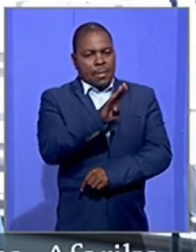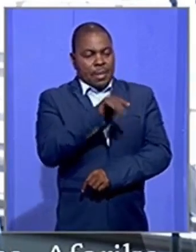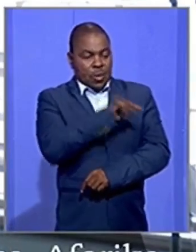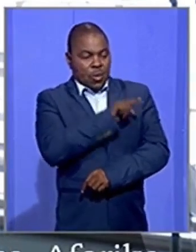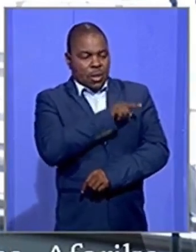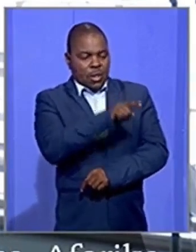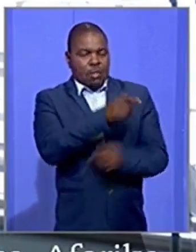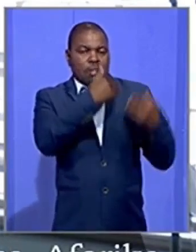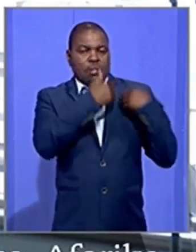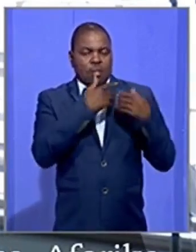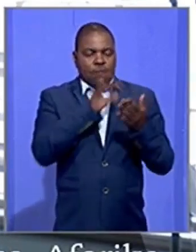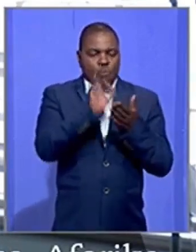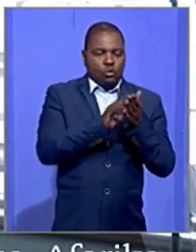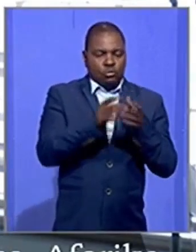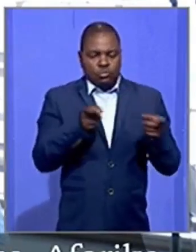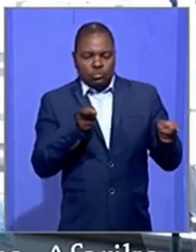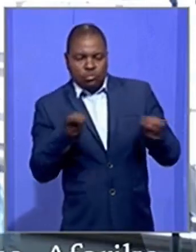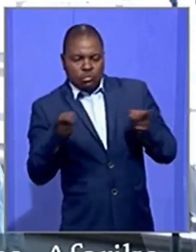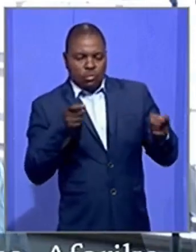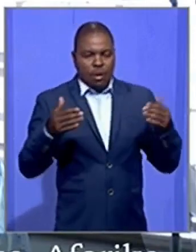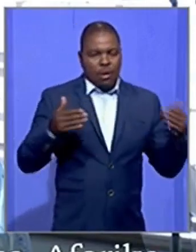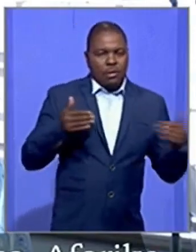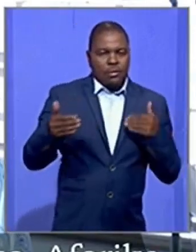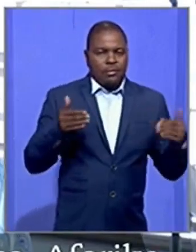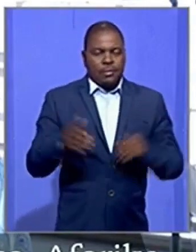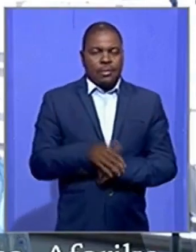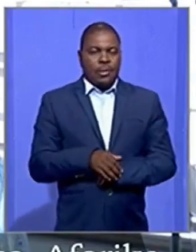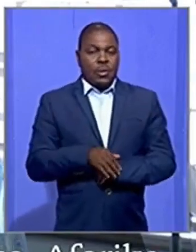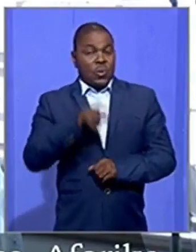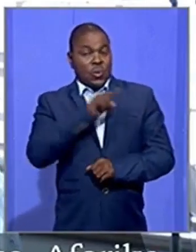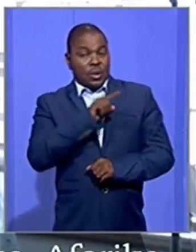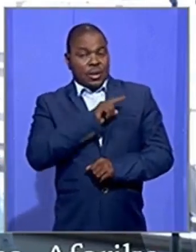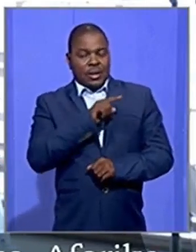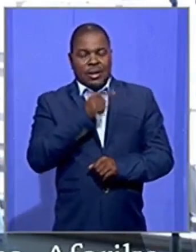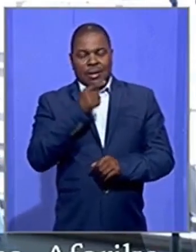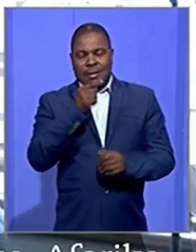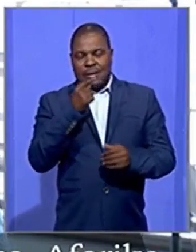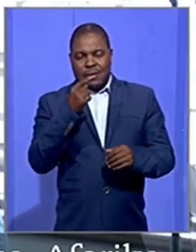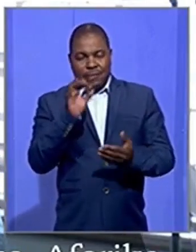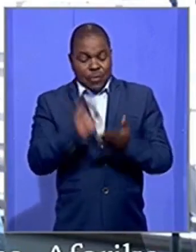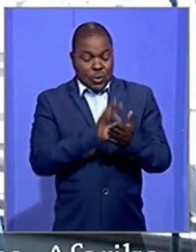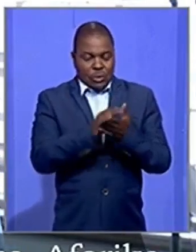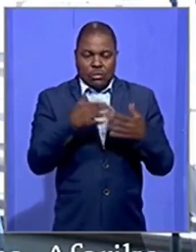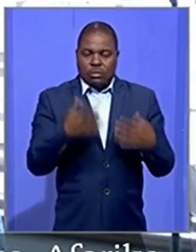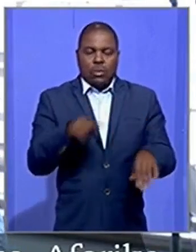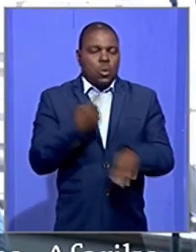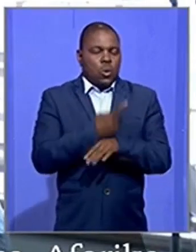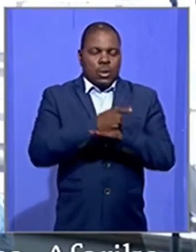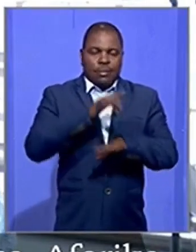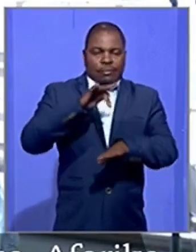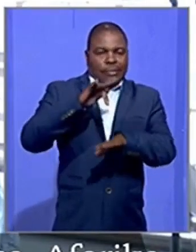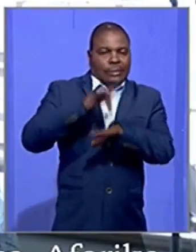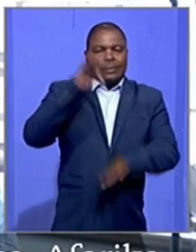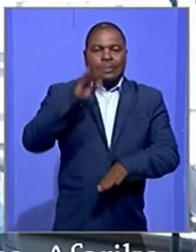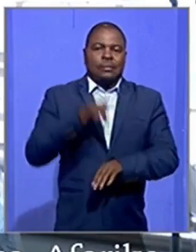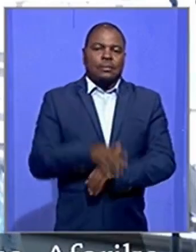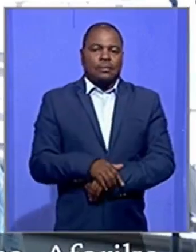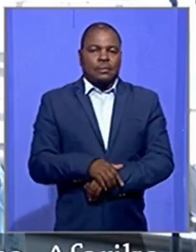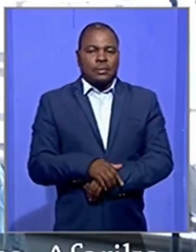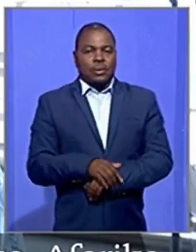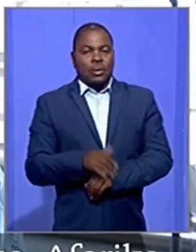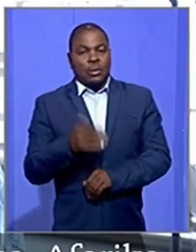election, particularly because you know, elections are always volatile. There are always sensitivities. As